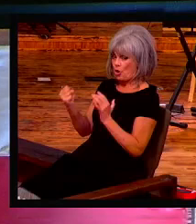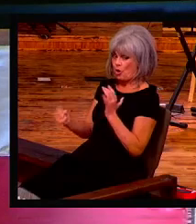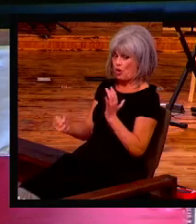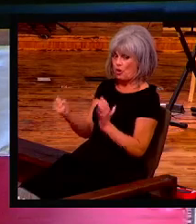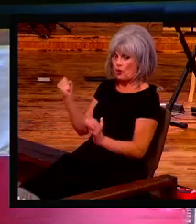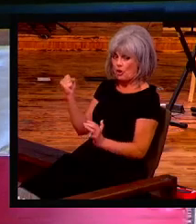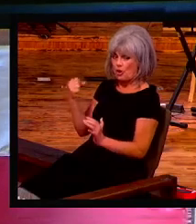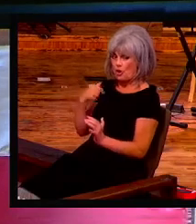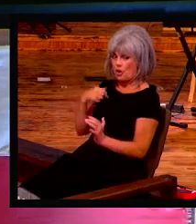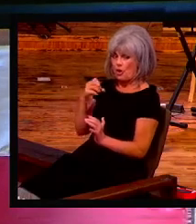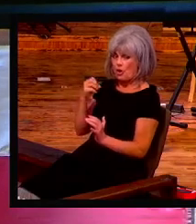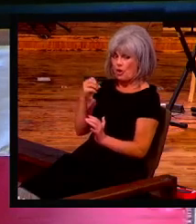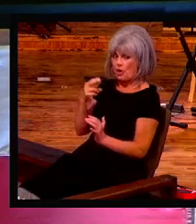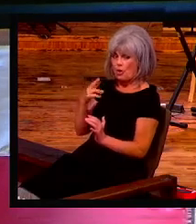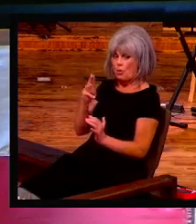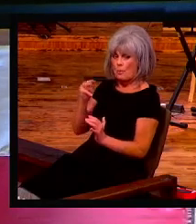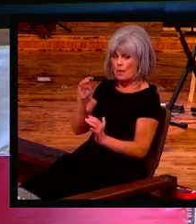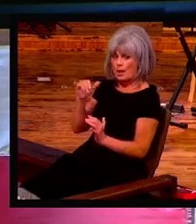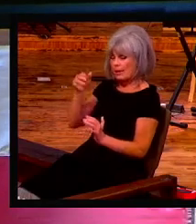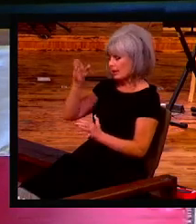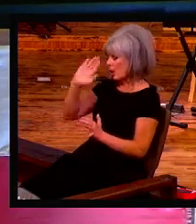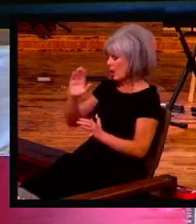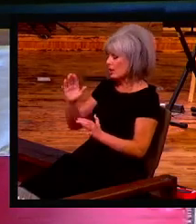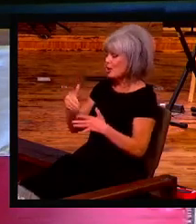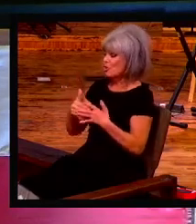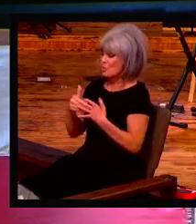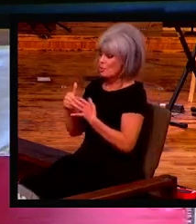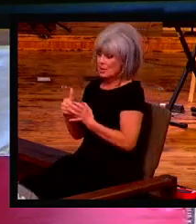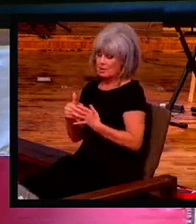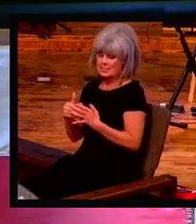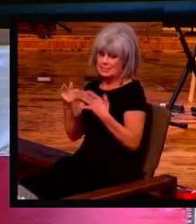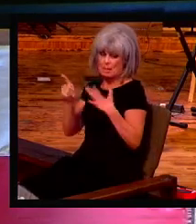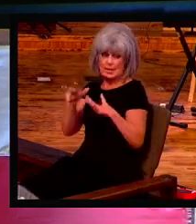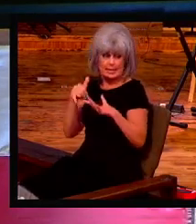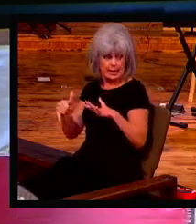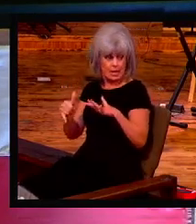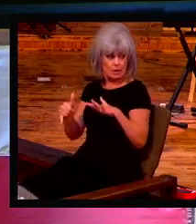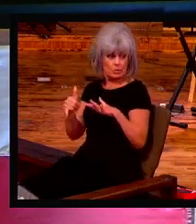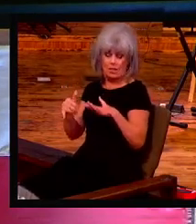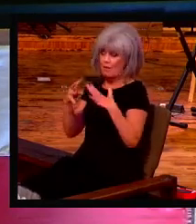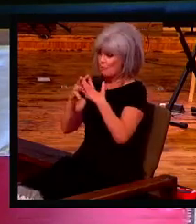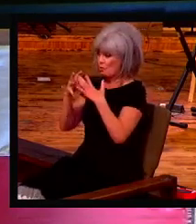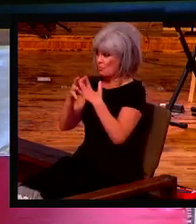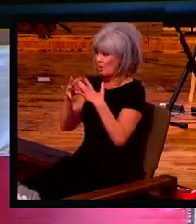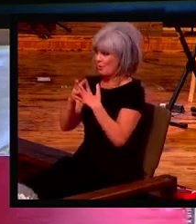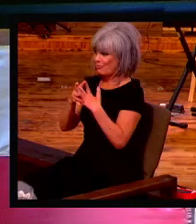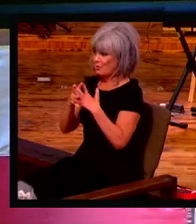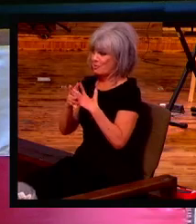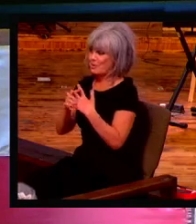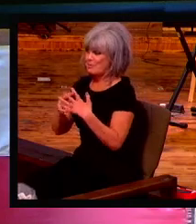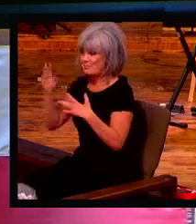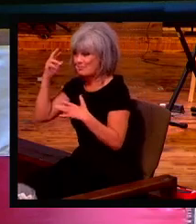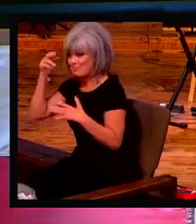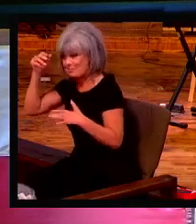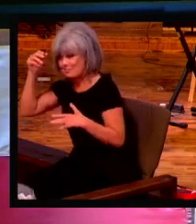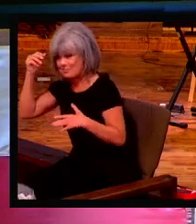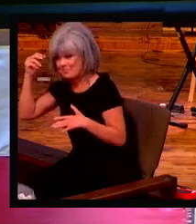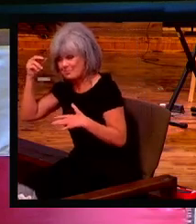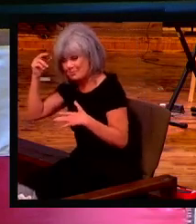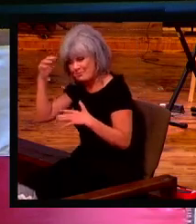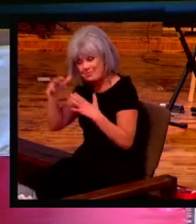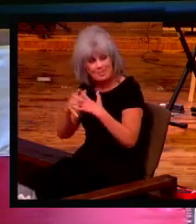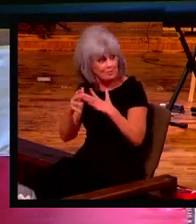I'm like, oh my God. She's like, babe, the baby's coming right now. That football kicked in. I looked. I was like, tempted to do